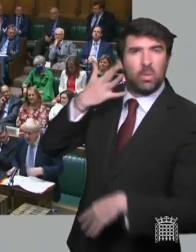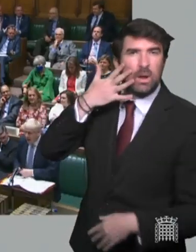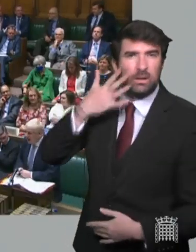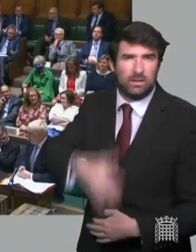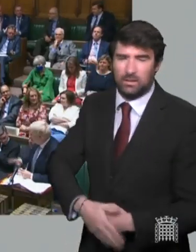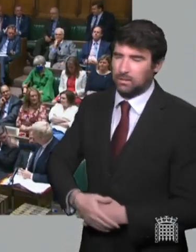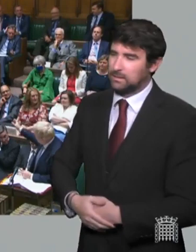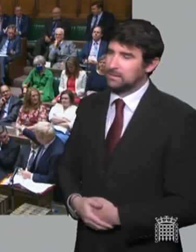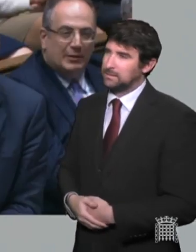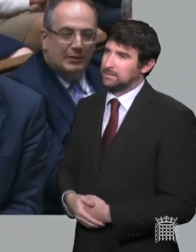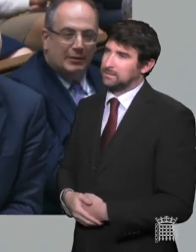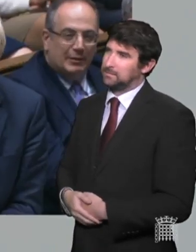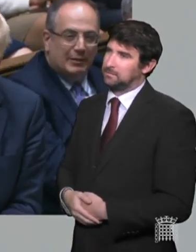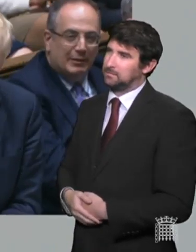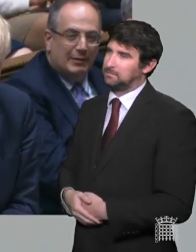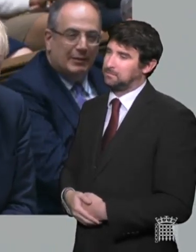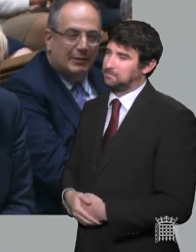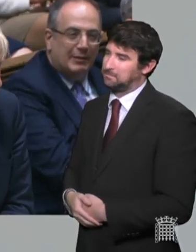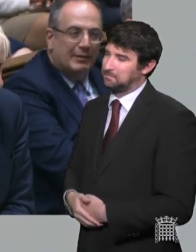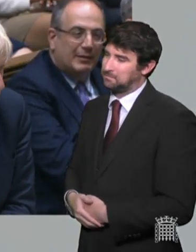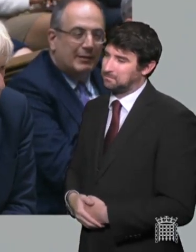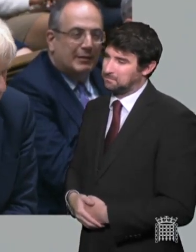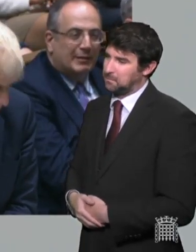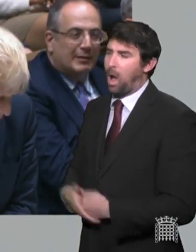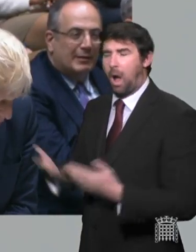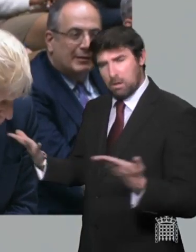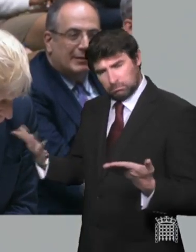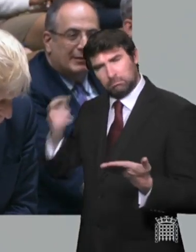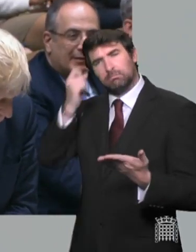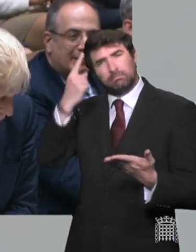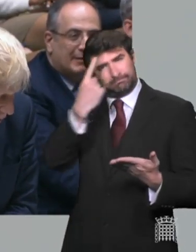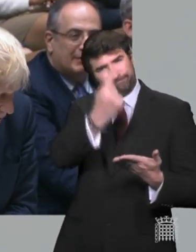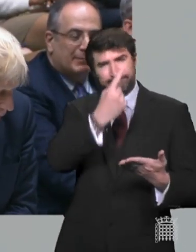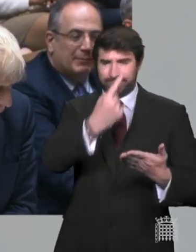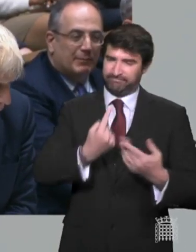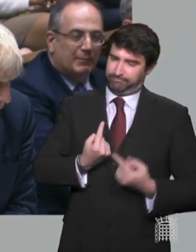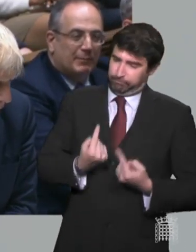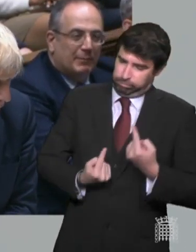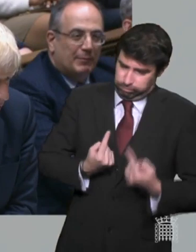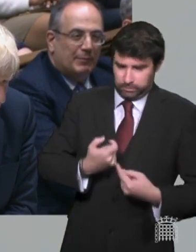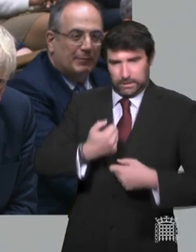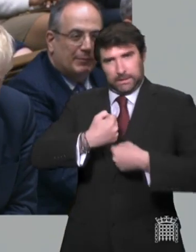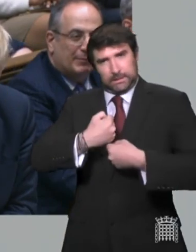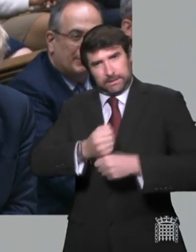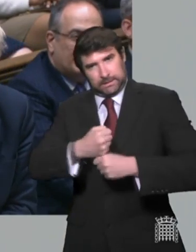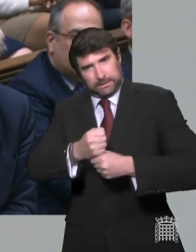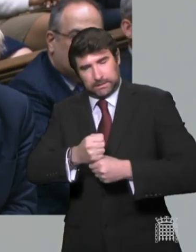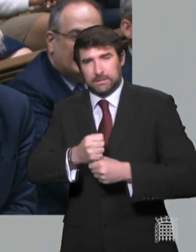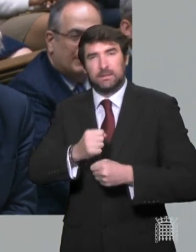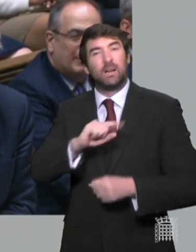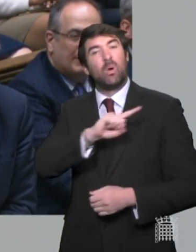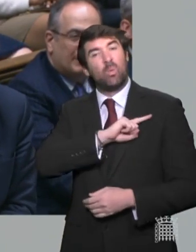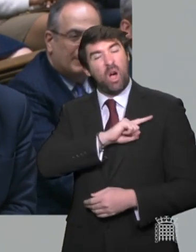Mr. Speaker, I share the indignation and the frustration of my honourable friend at the cruel